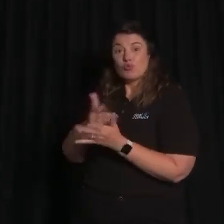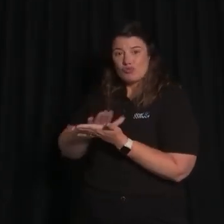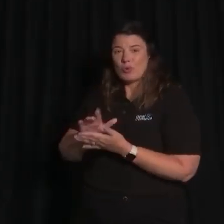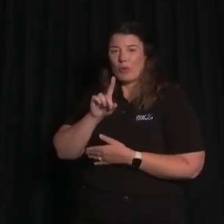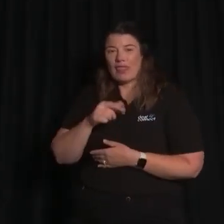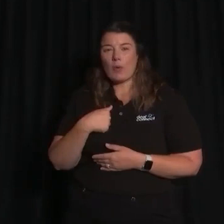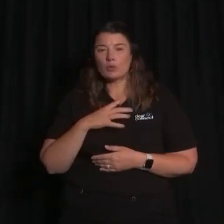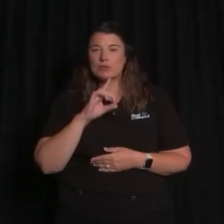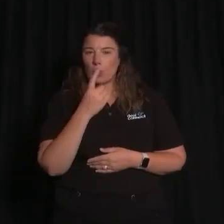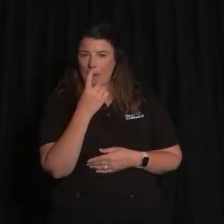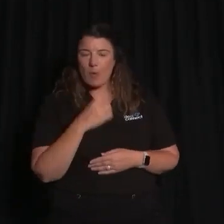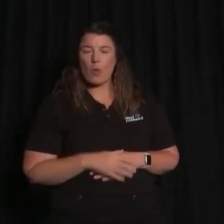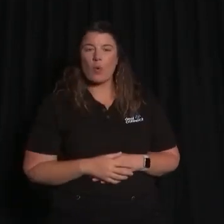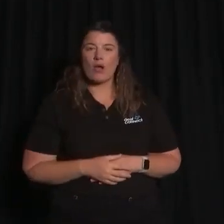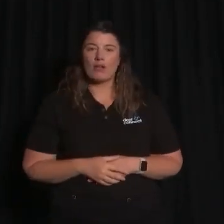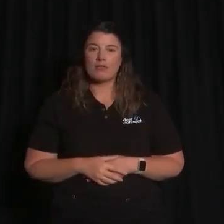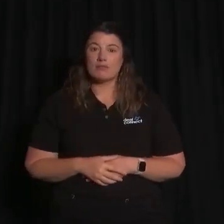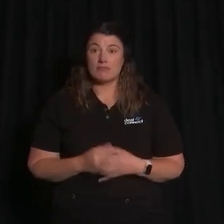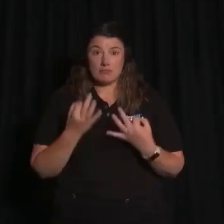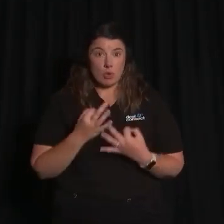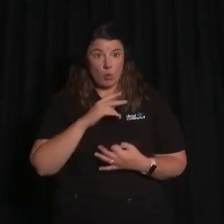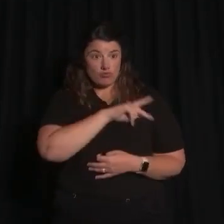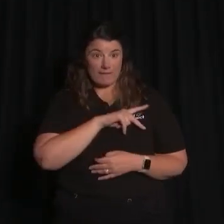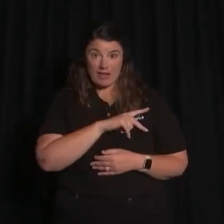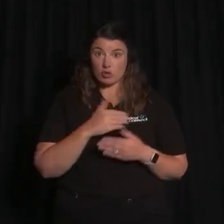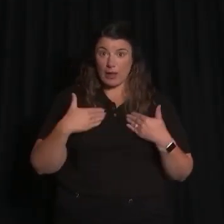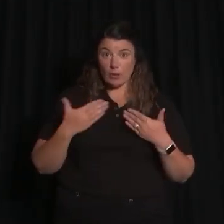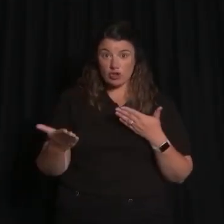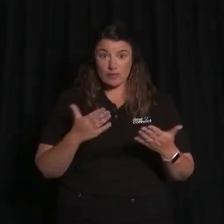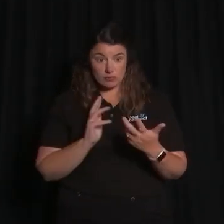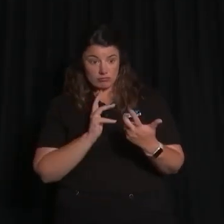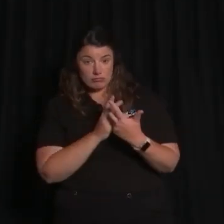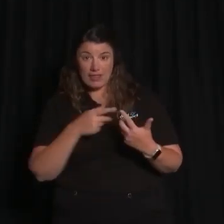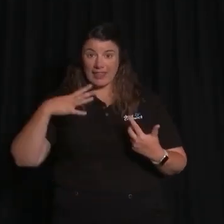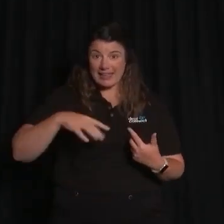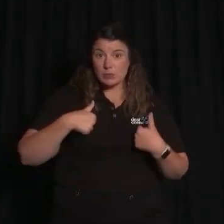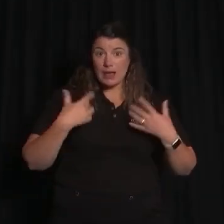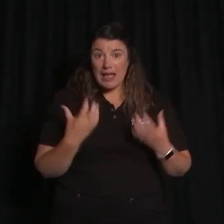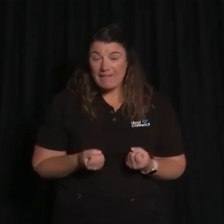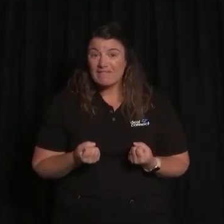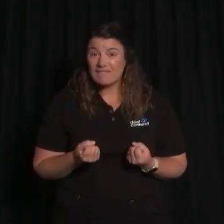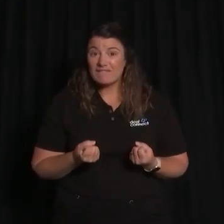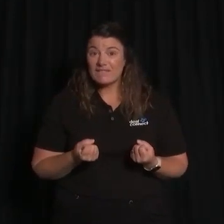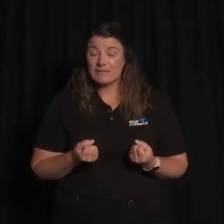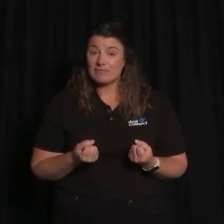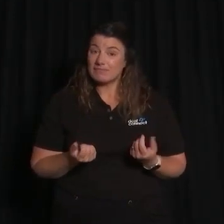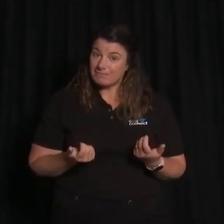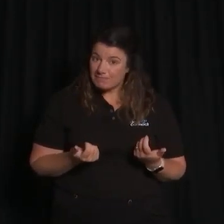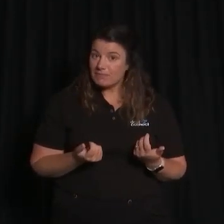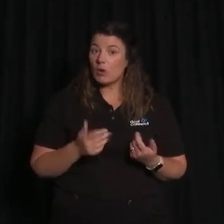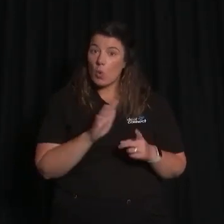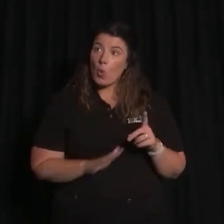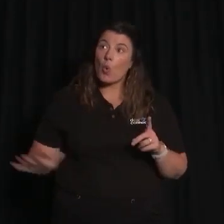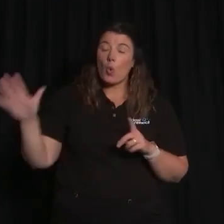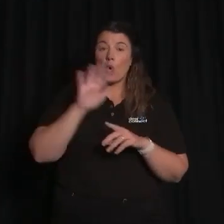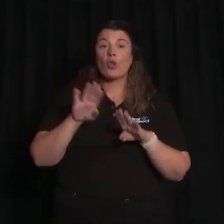that context where there aren't the professional healthcare services available to meet the needs that we have, so very often all around the